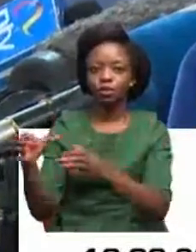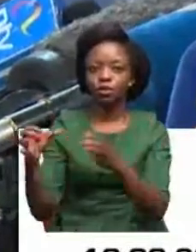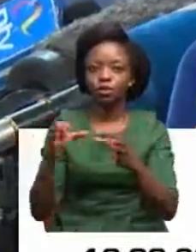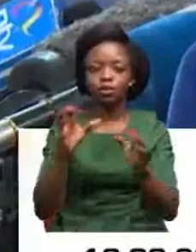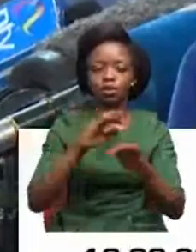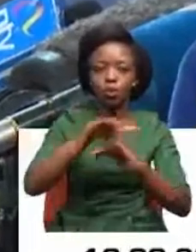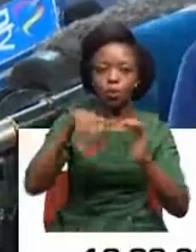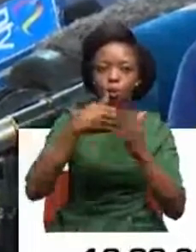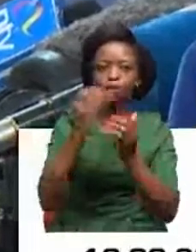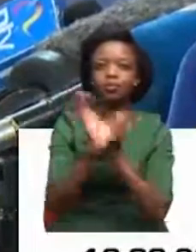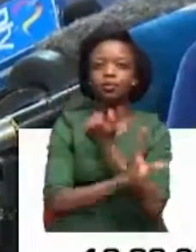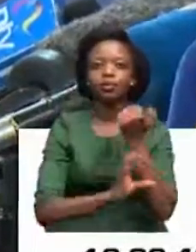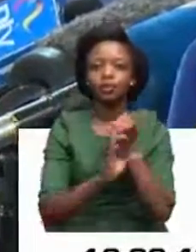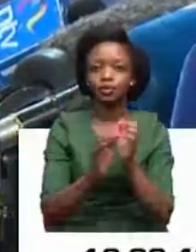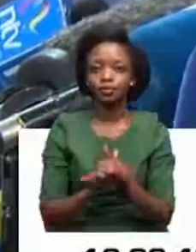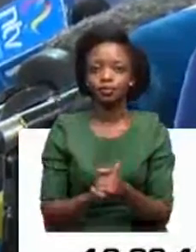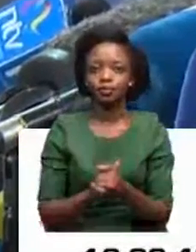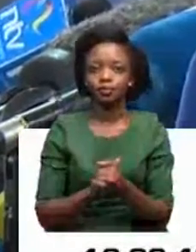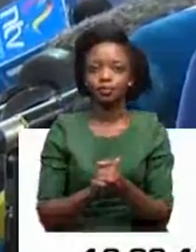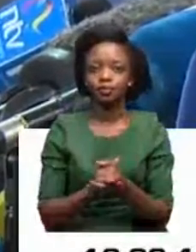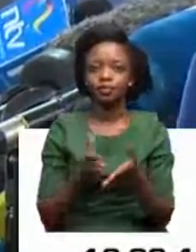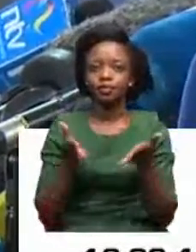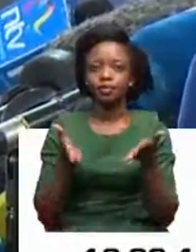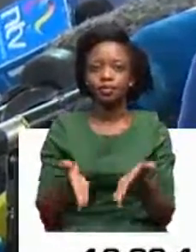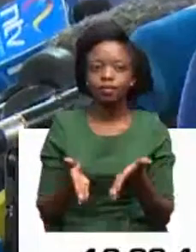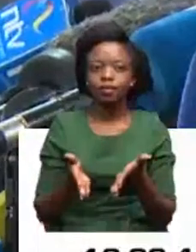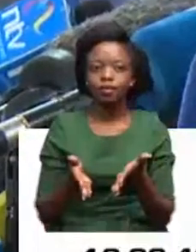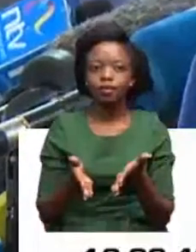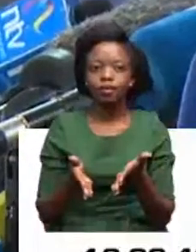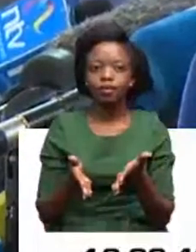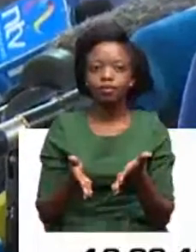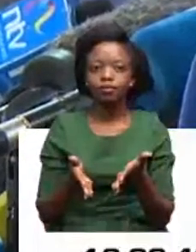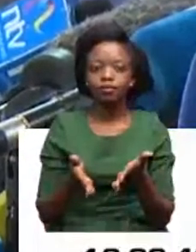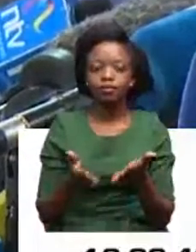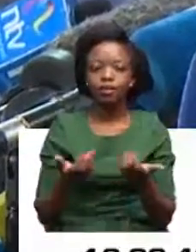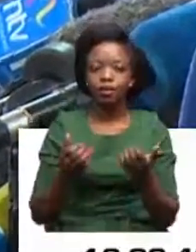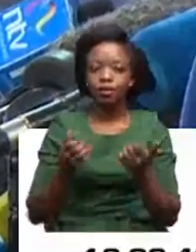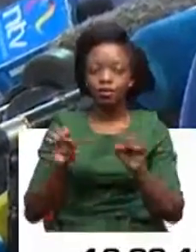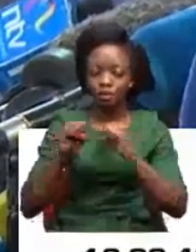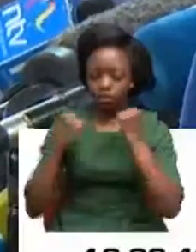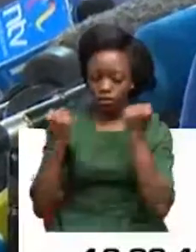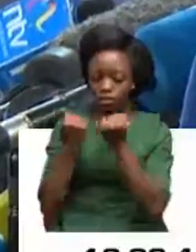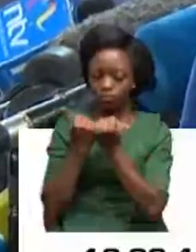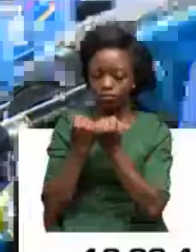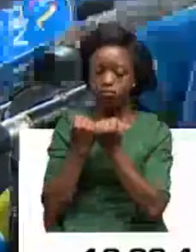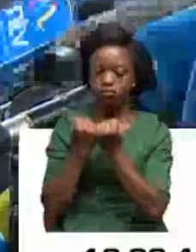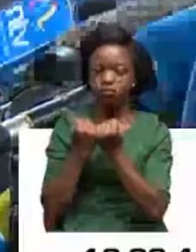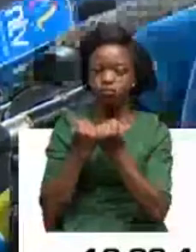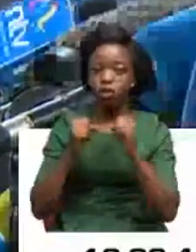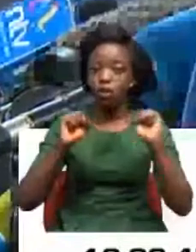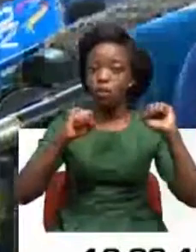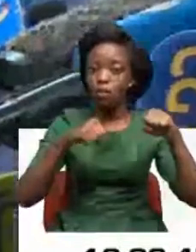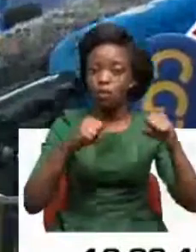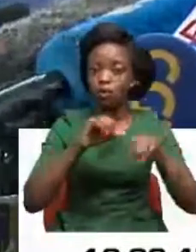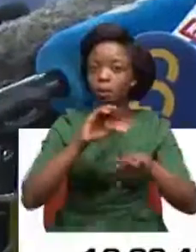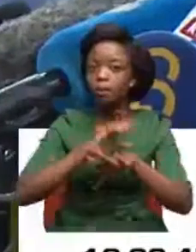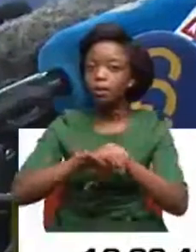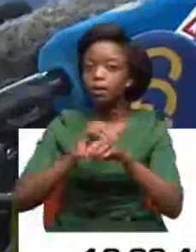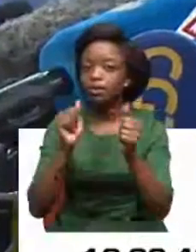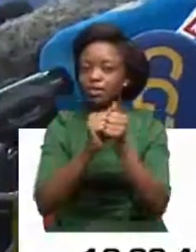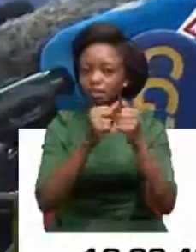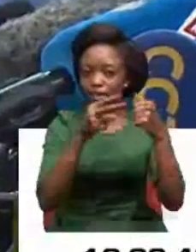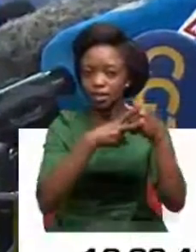country. So far, the ministry, through its surveillance system, has been able to pick 17